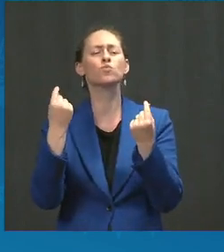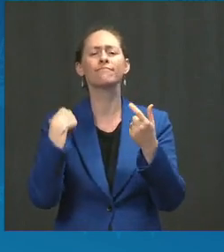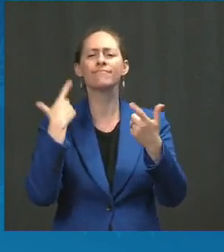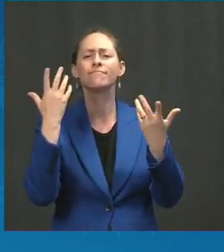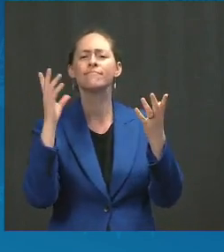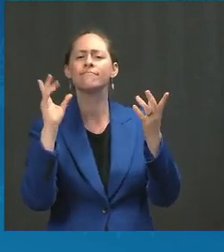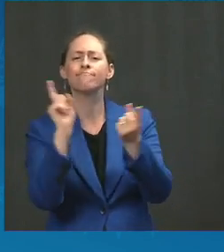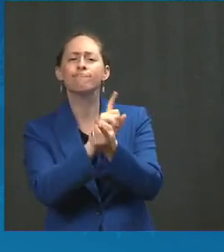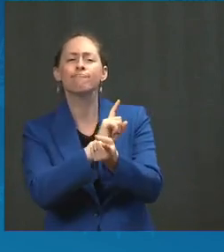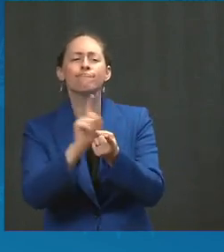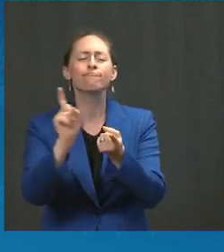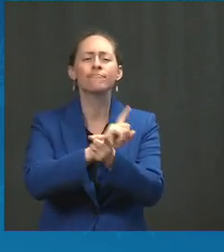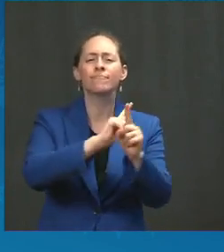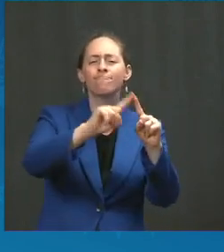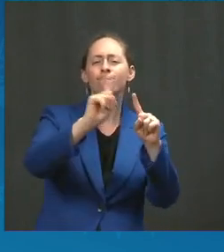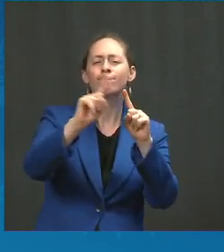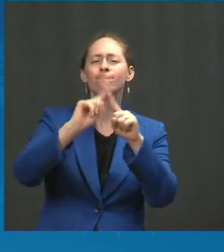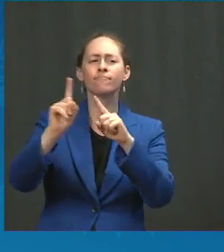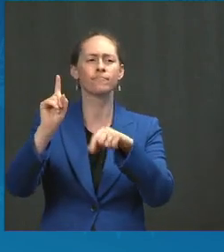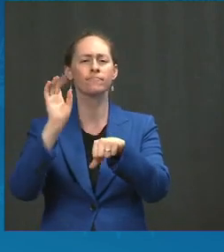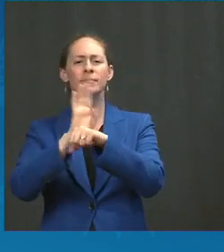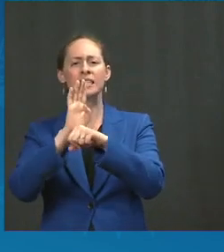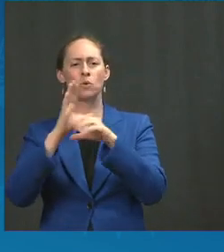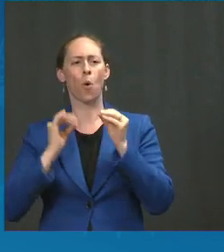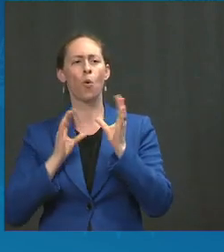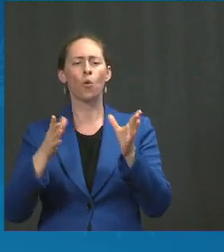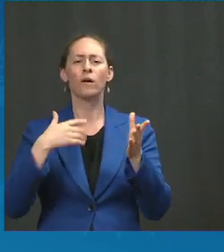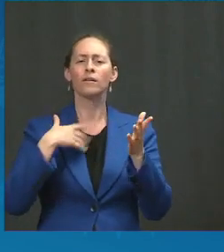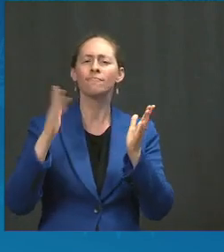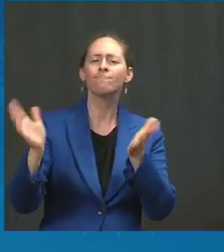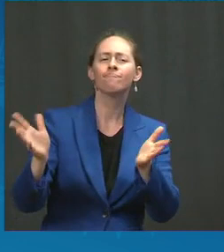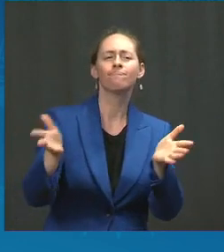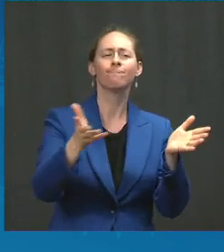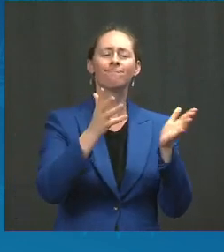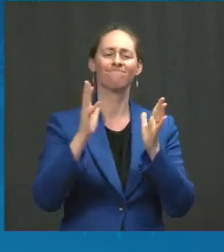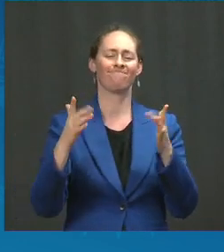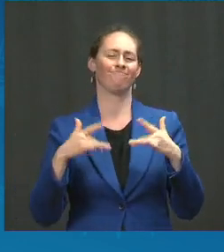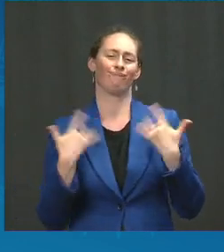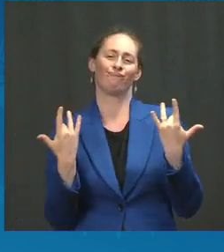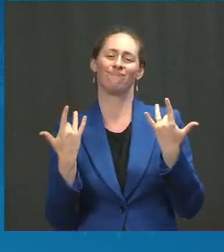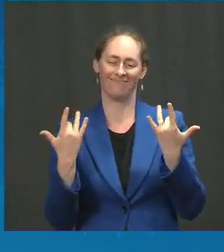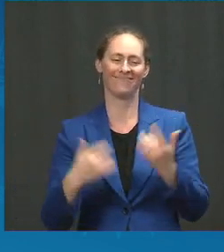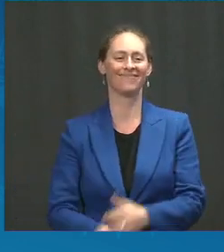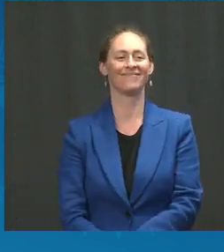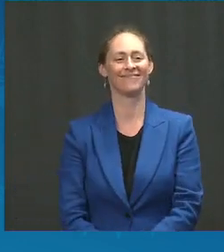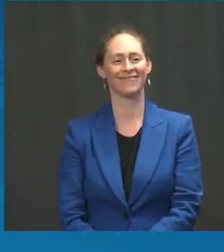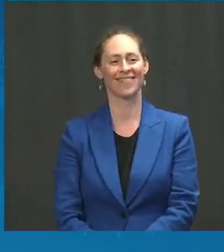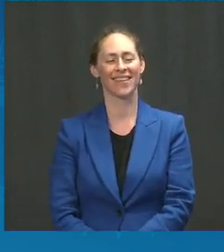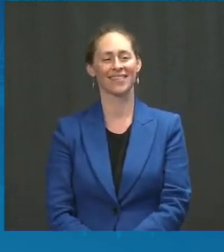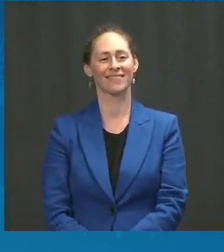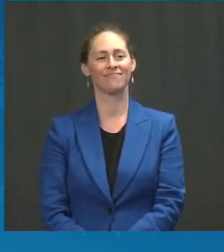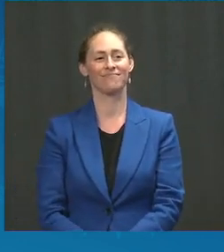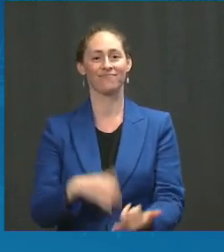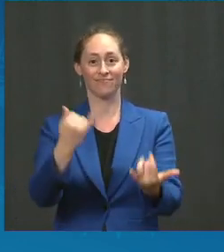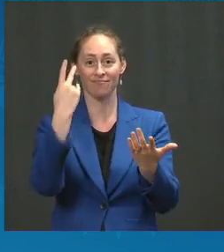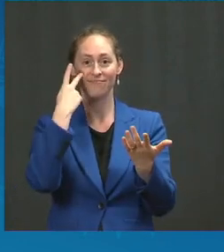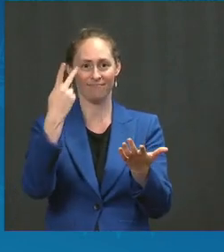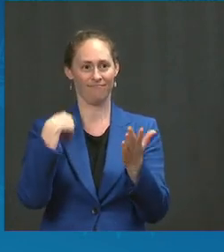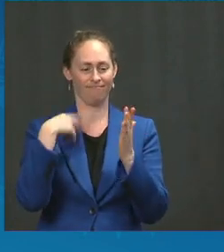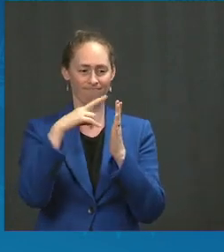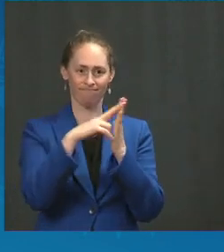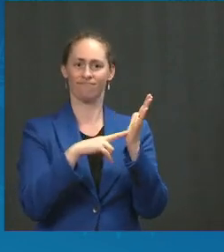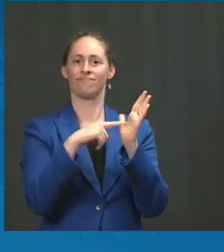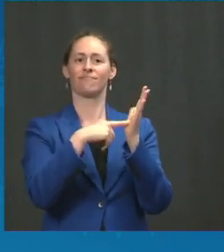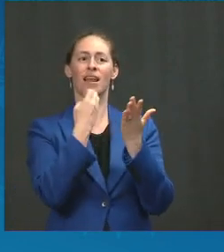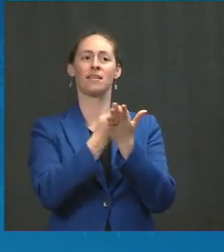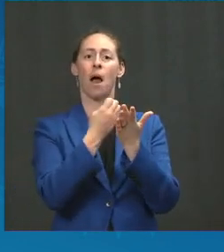their doors and welcoming their customers back. And as the latest economic reports show, our economy is clearly on the road